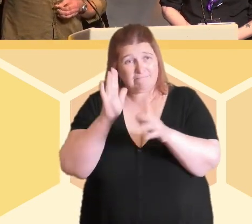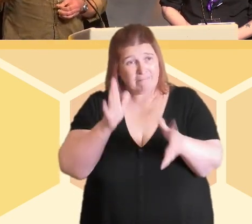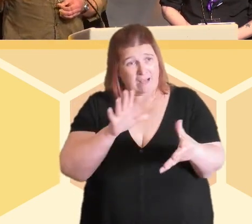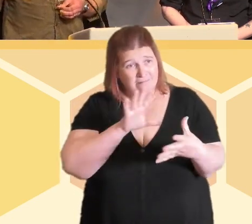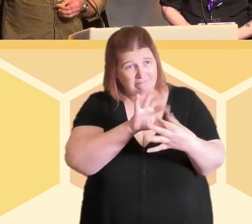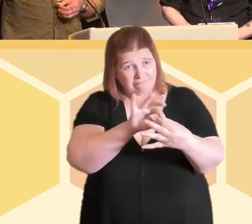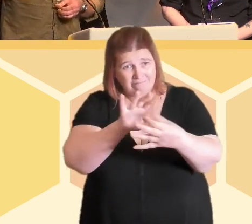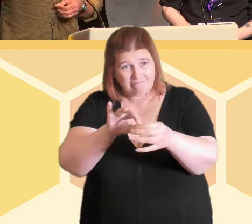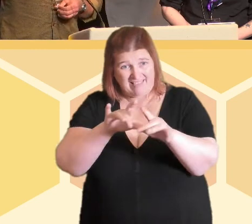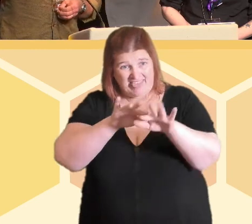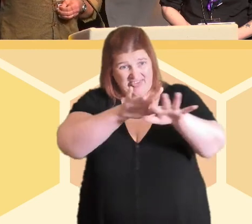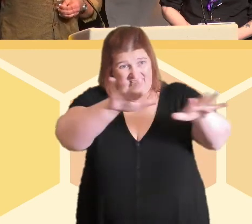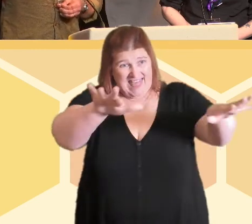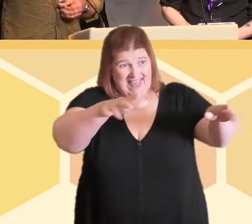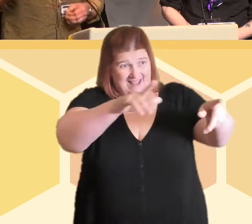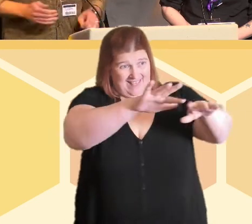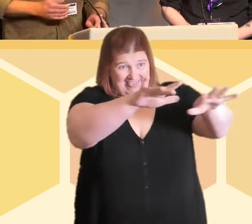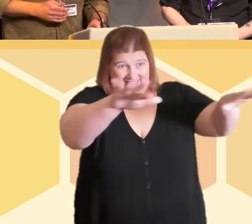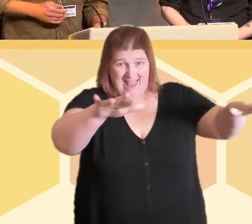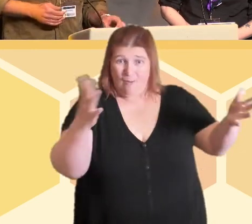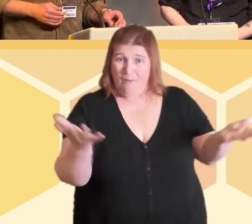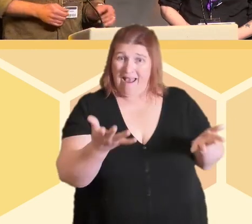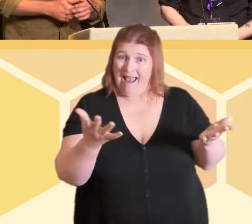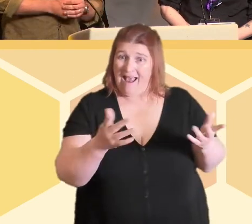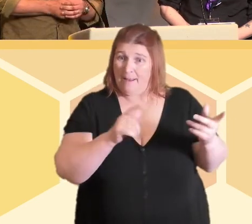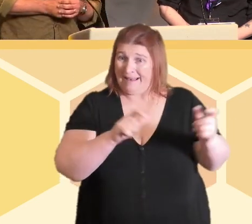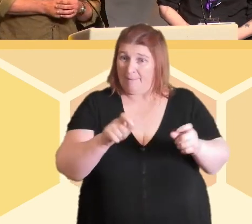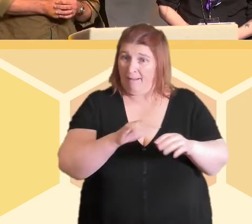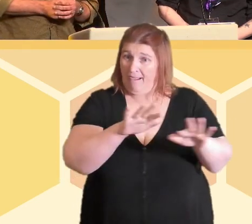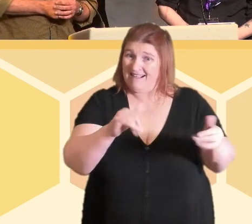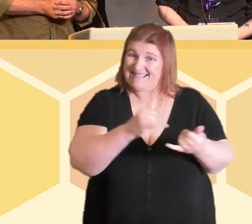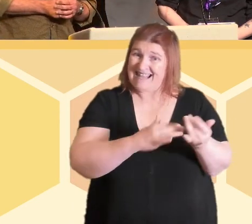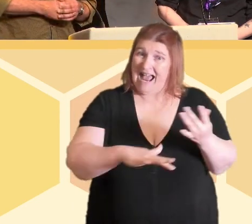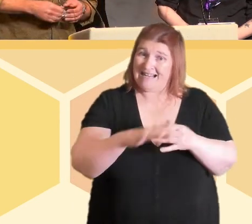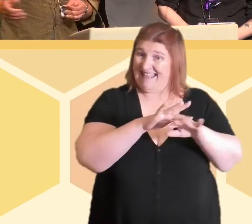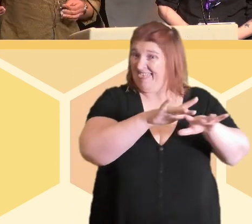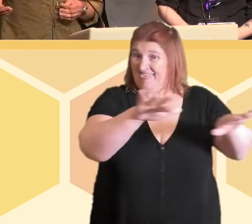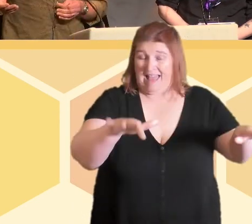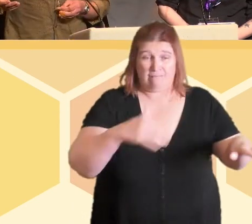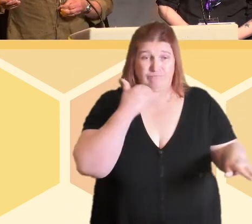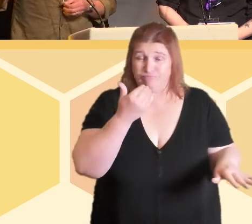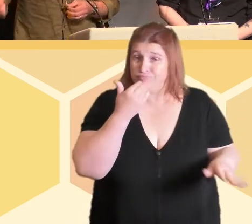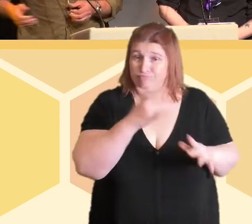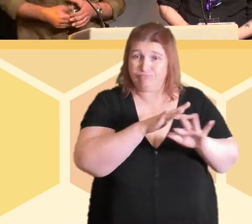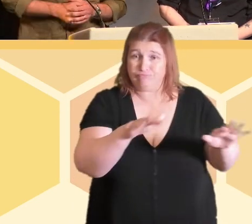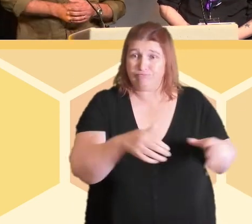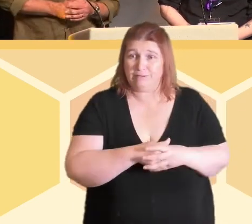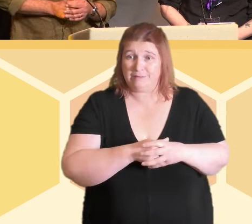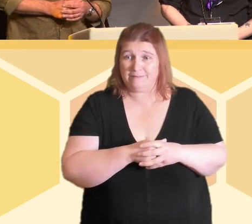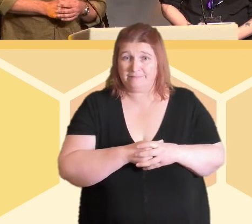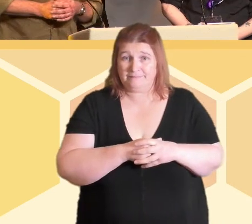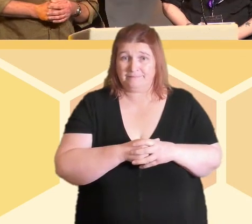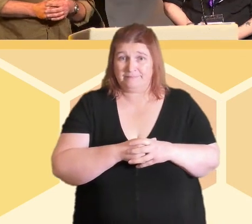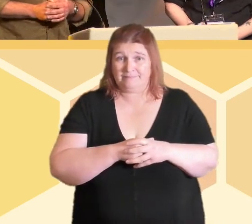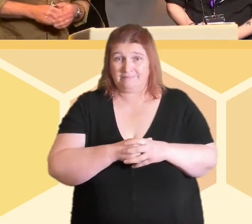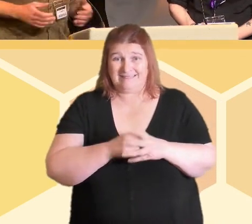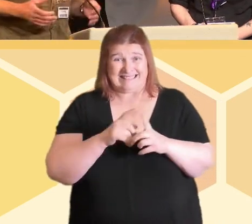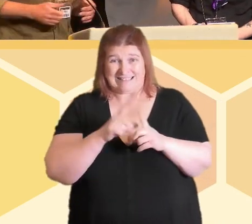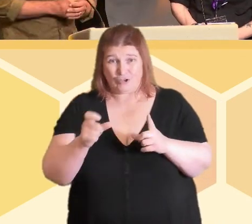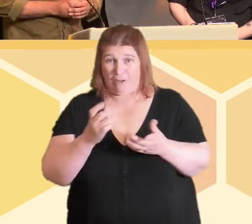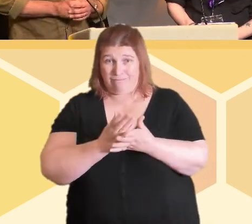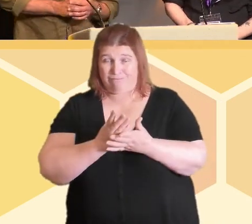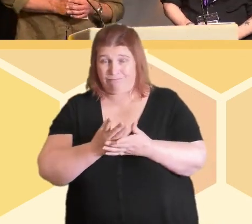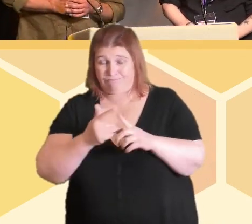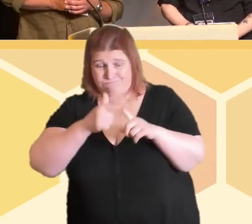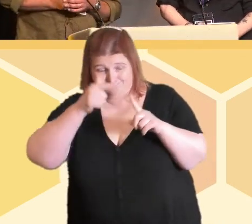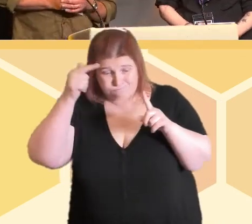in the places where the majority of society exists? We're only scratching the surface on this. Much